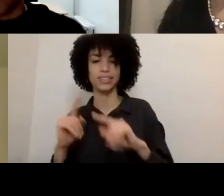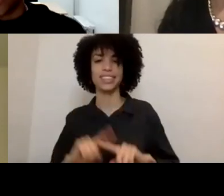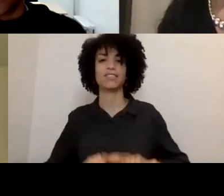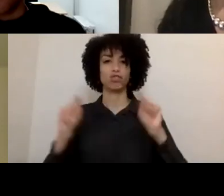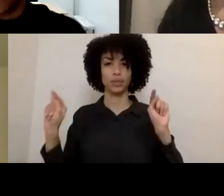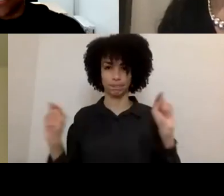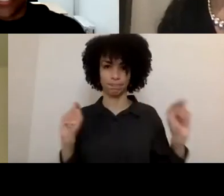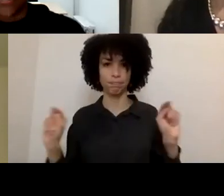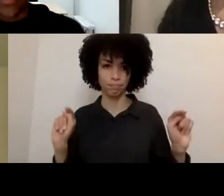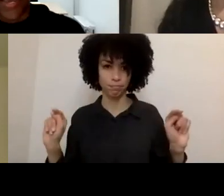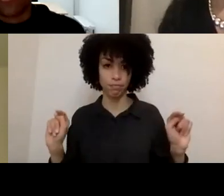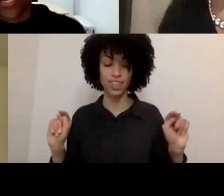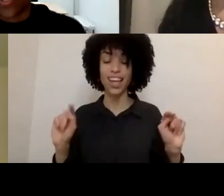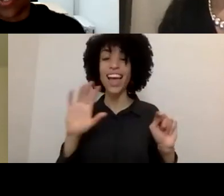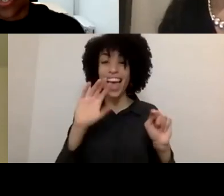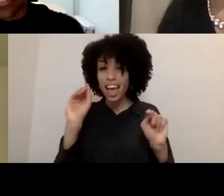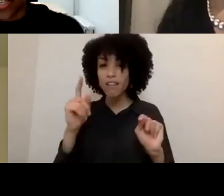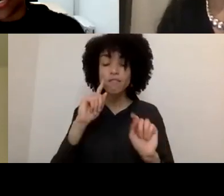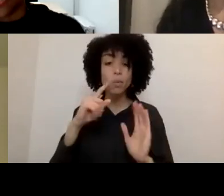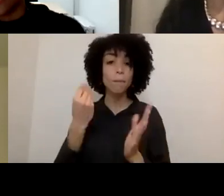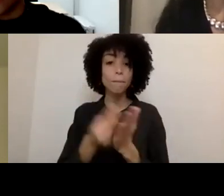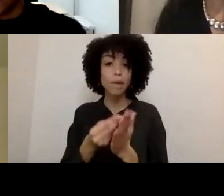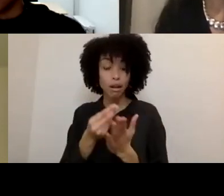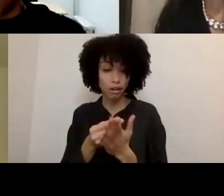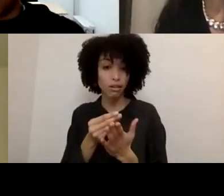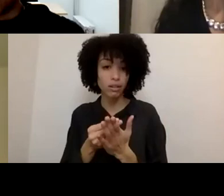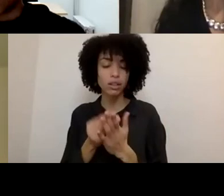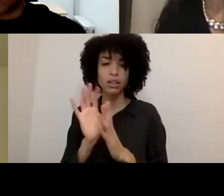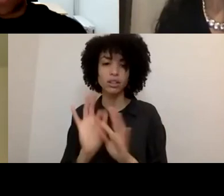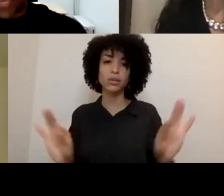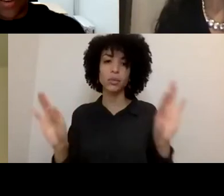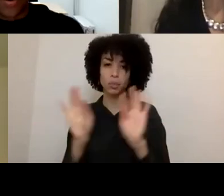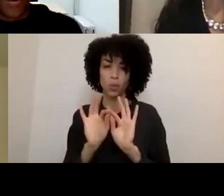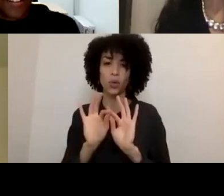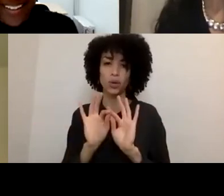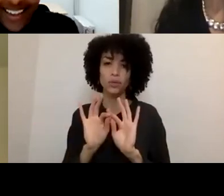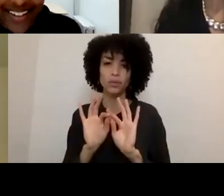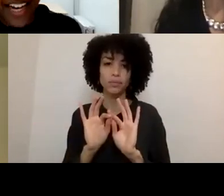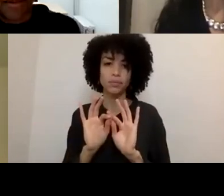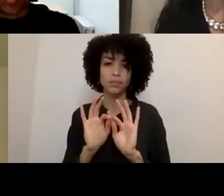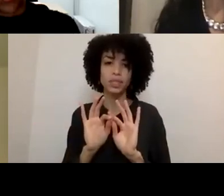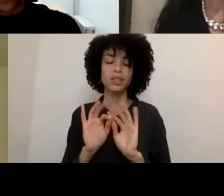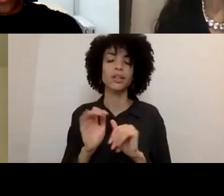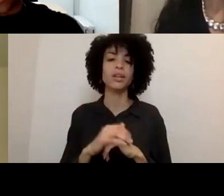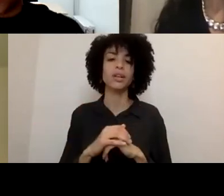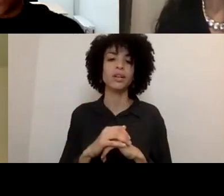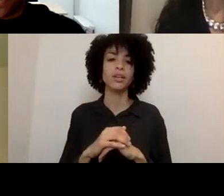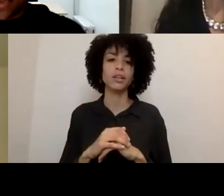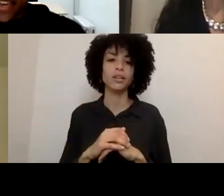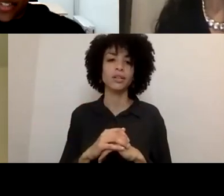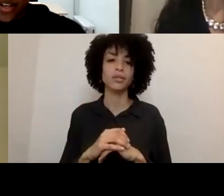to funding and how we actually see dollars being allocated towards